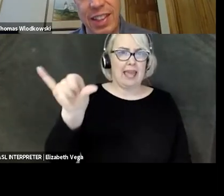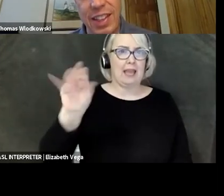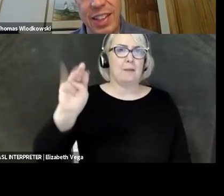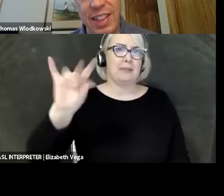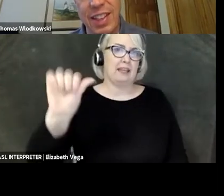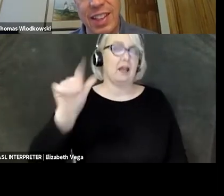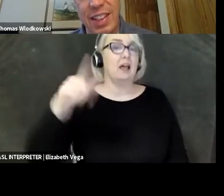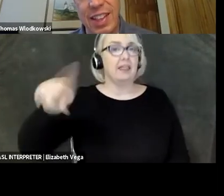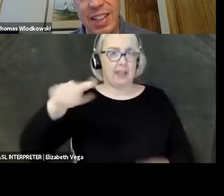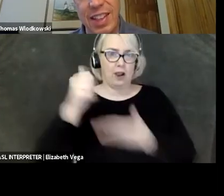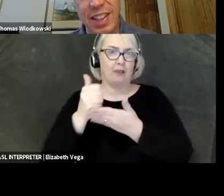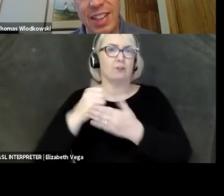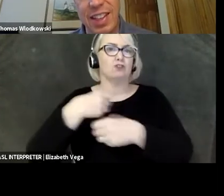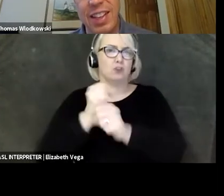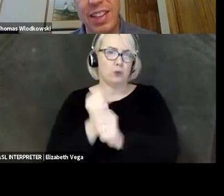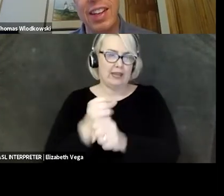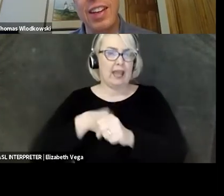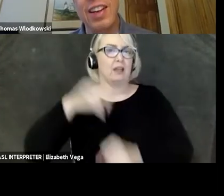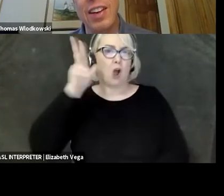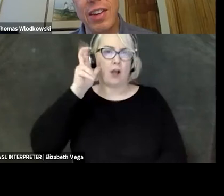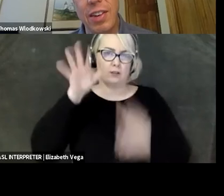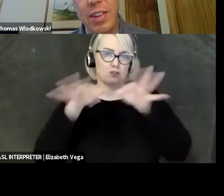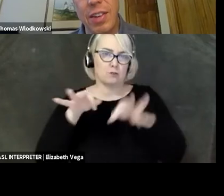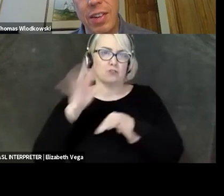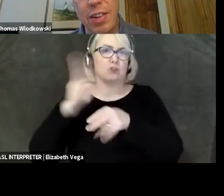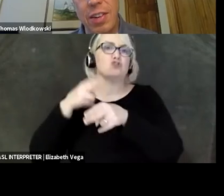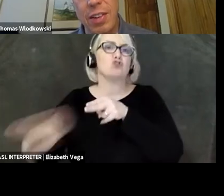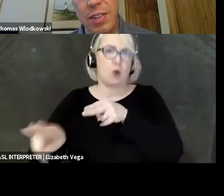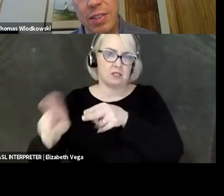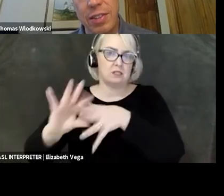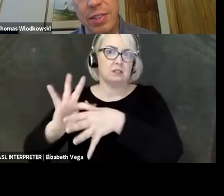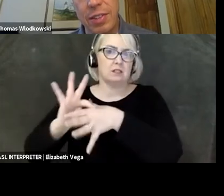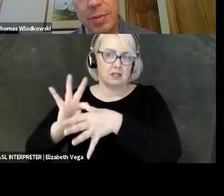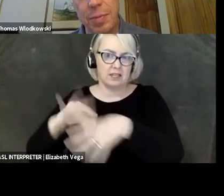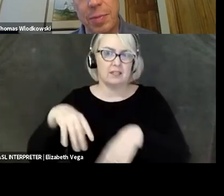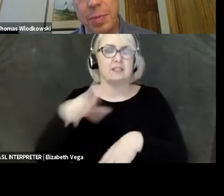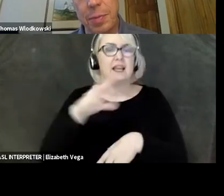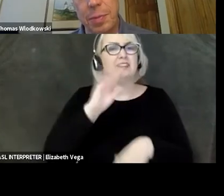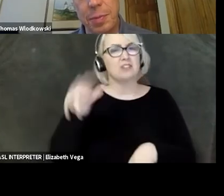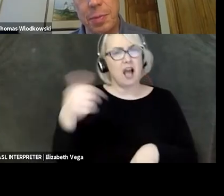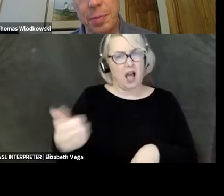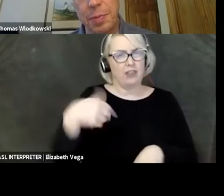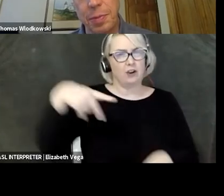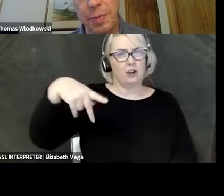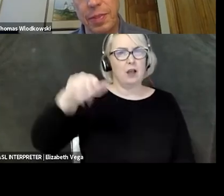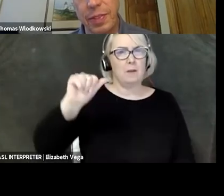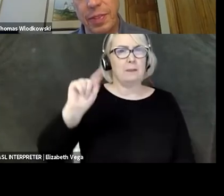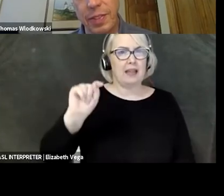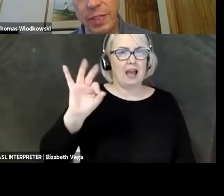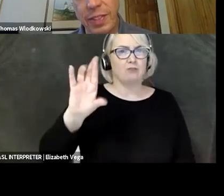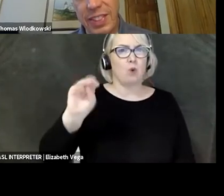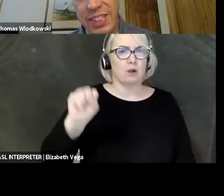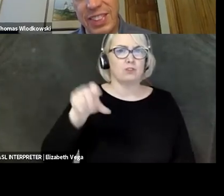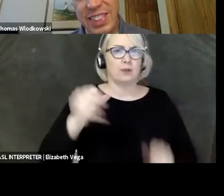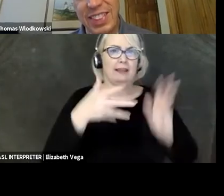creating audio description for short content. There are other platforms where your media can reside, and there can